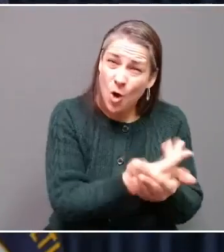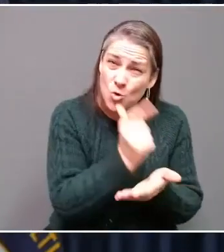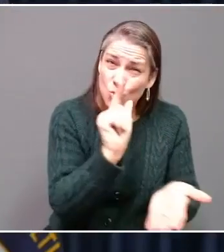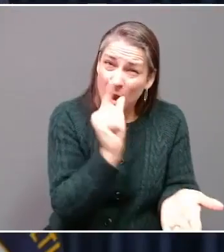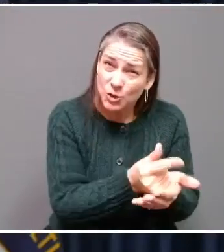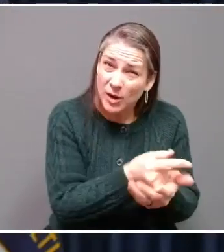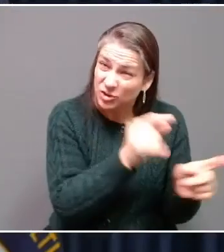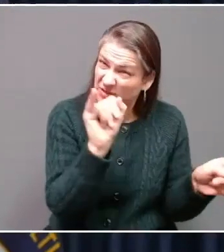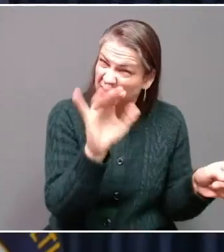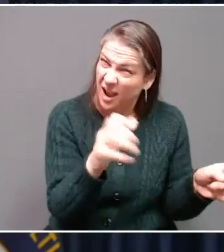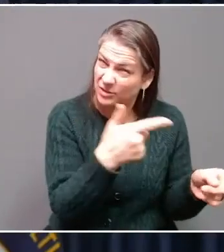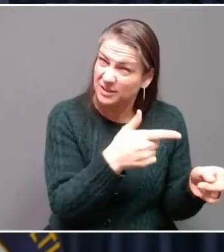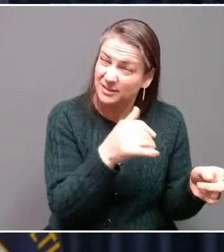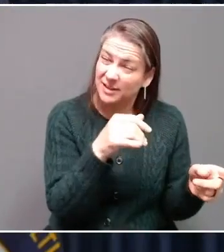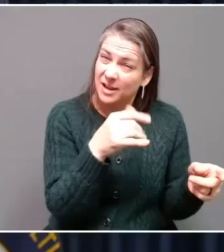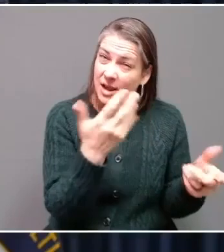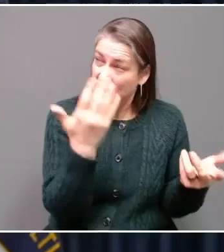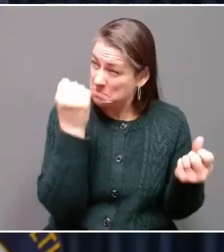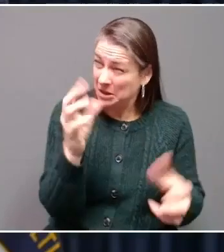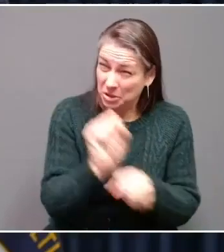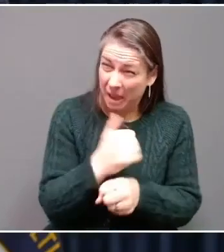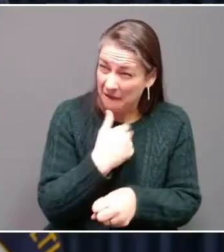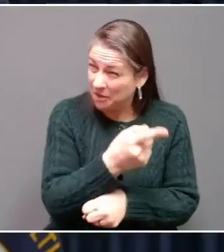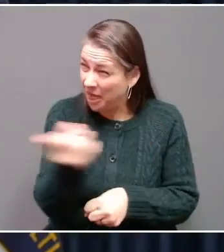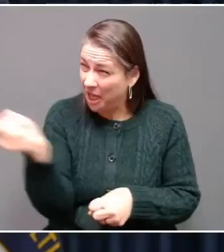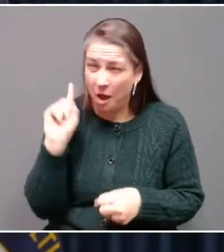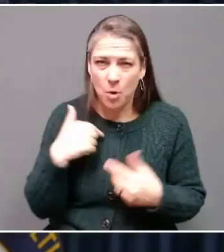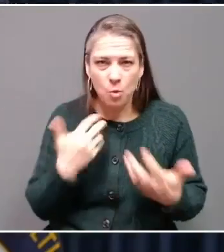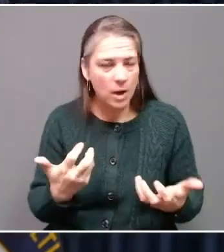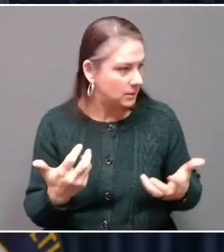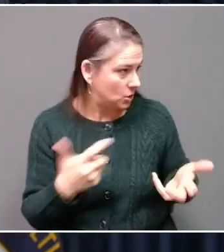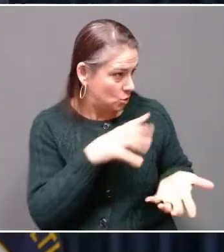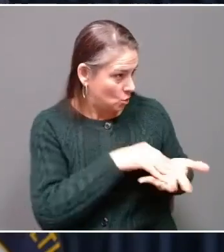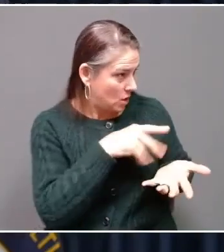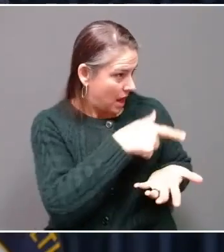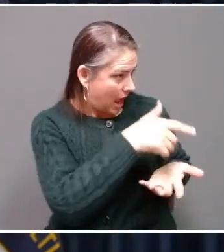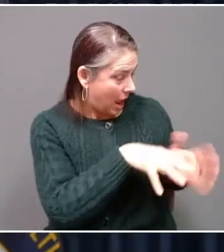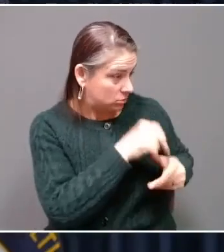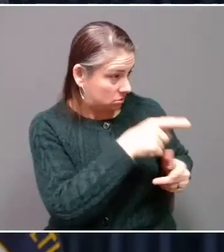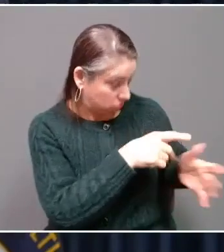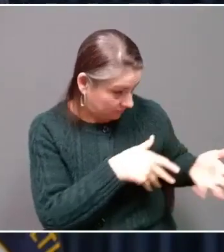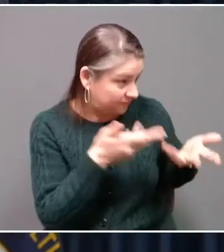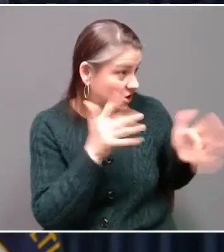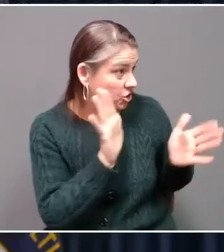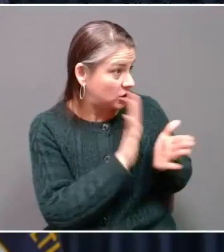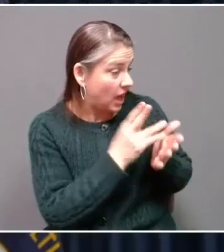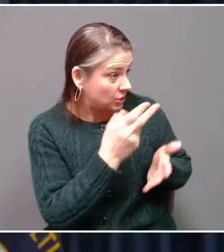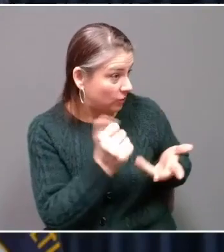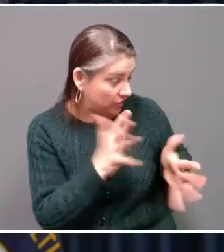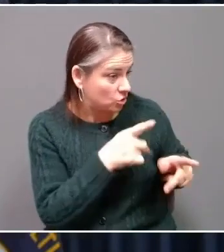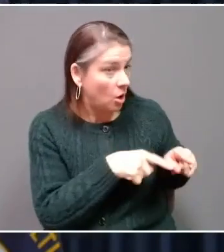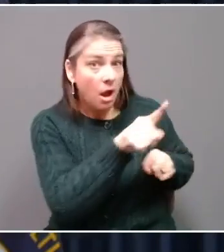number of jobs we have right now, we should work towards a day when we place all of them either in higher ed or we have them locked in